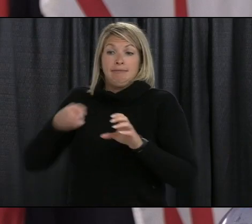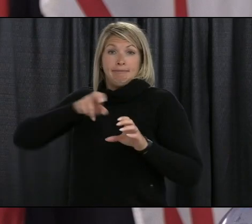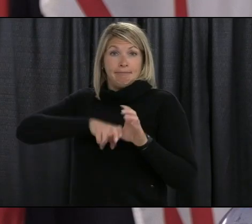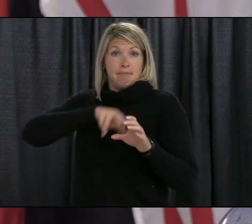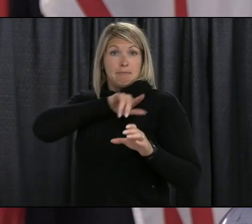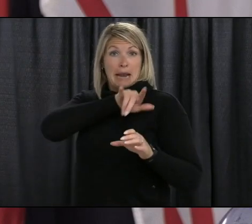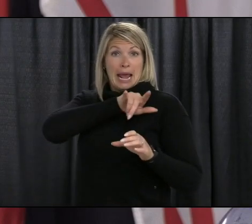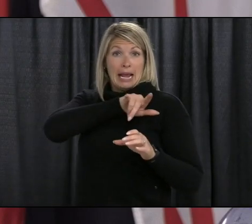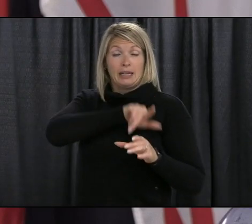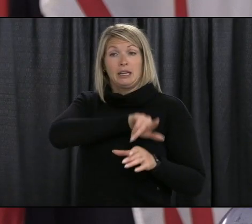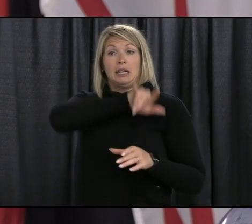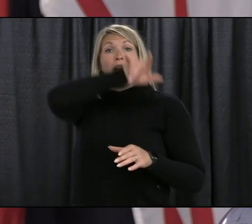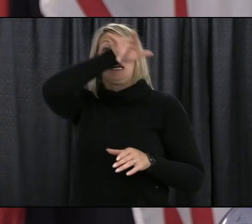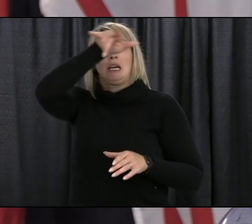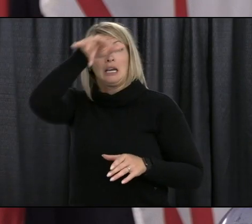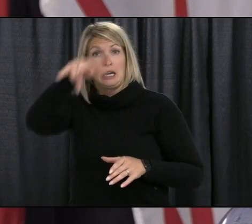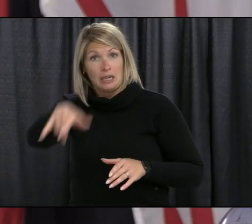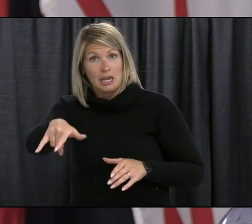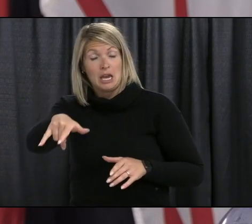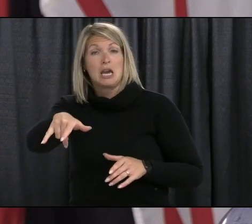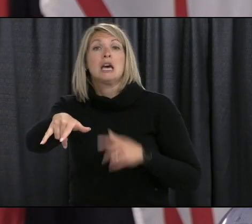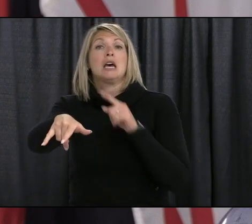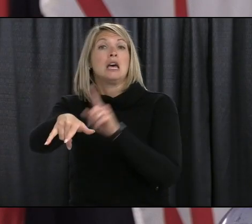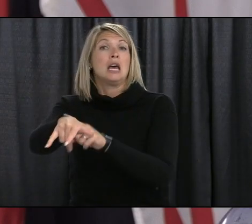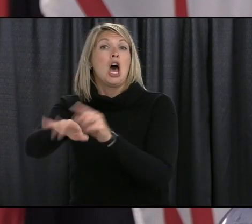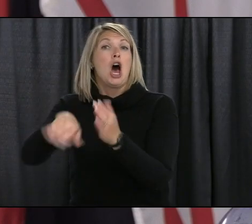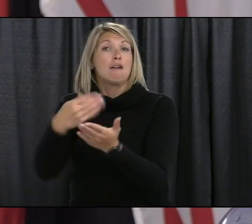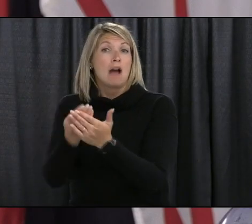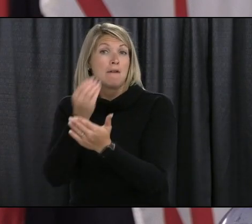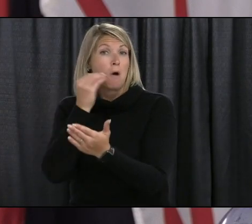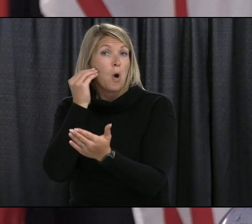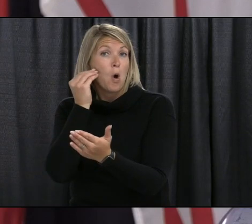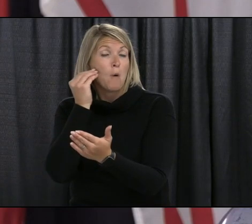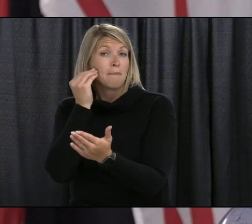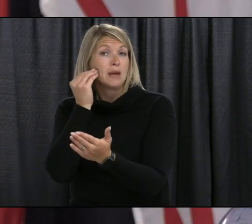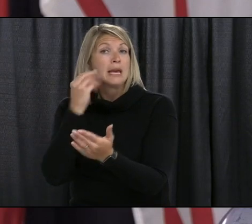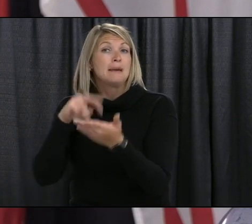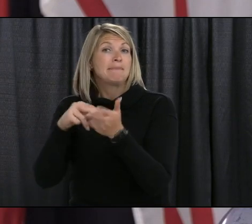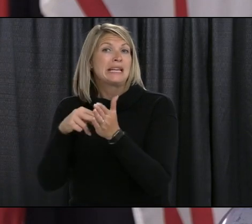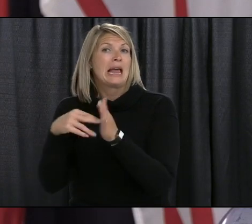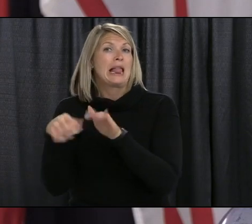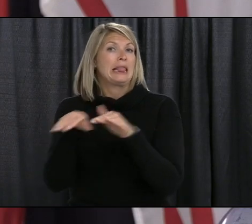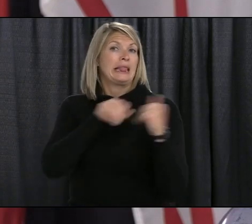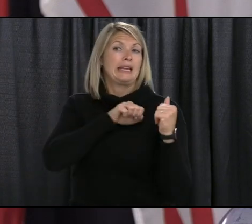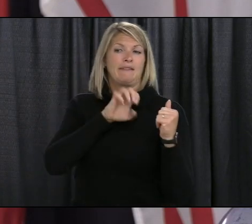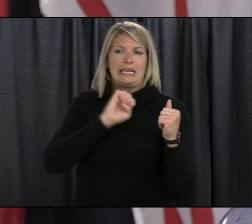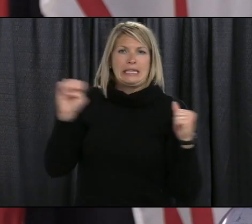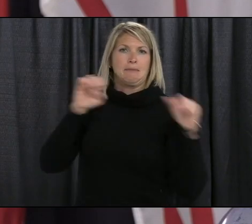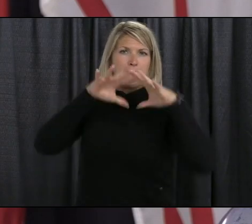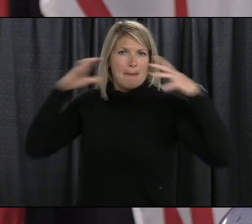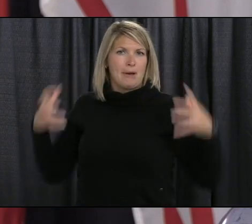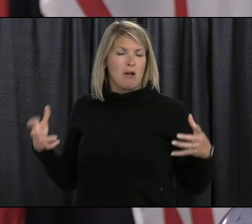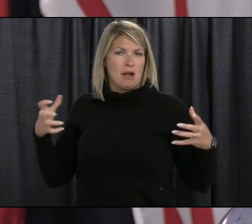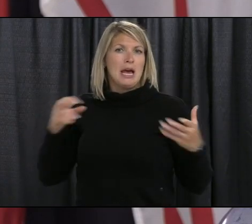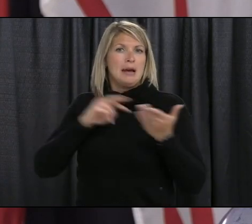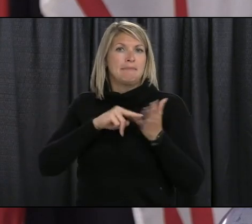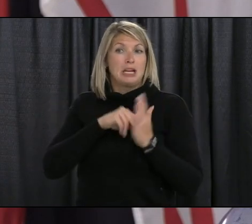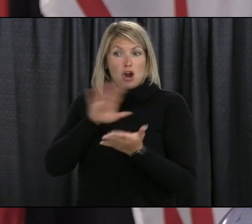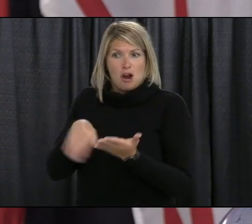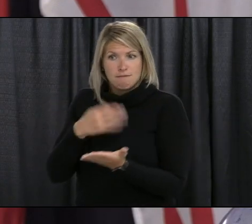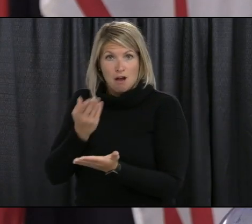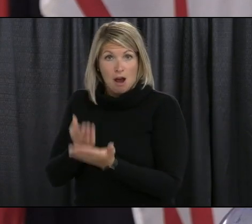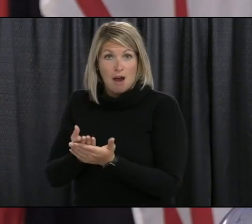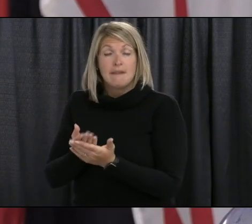Atlantic bubble, you are regarded as a rotational worker. You should call 811 and you can have the COVID